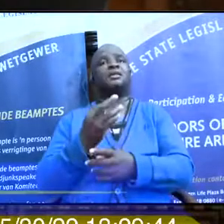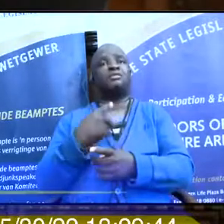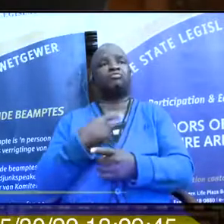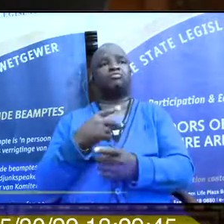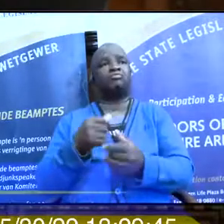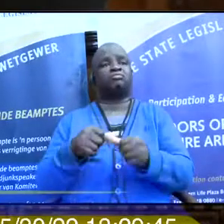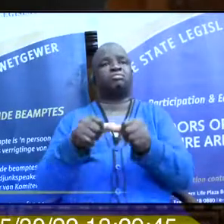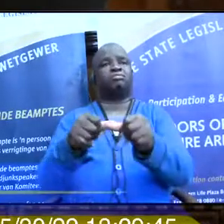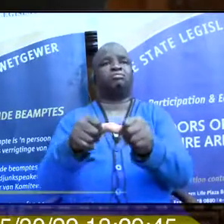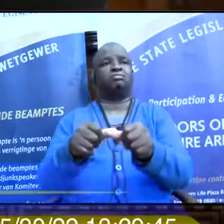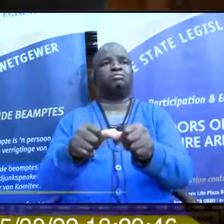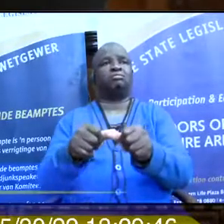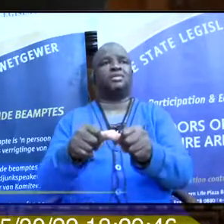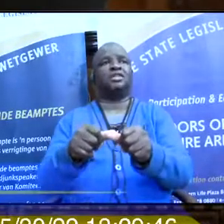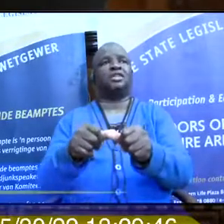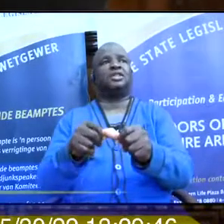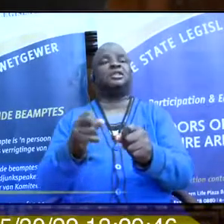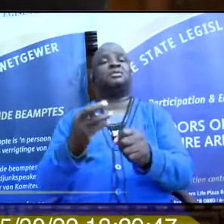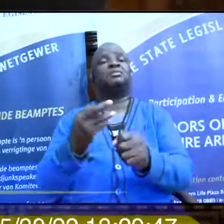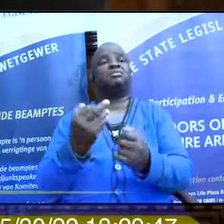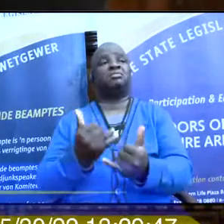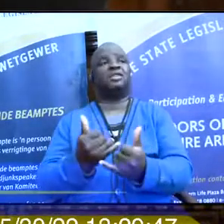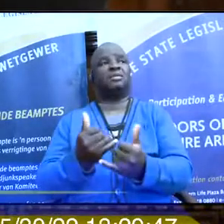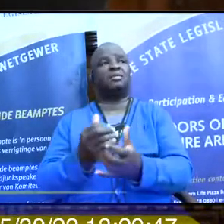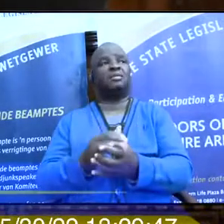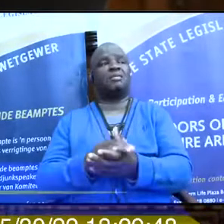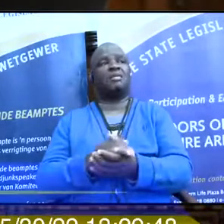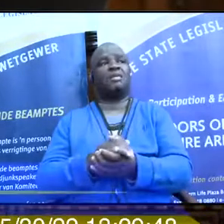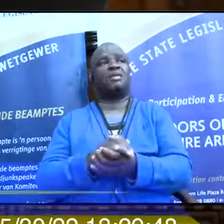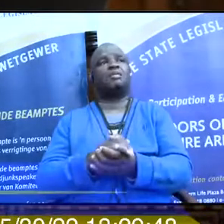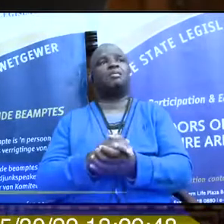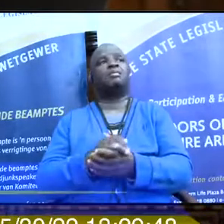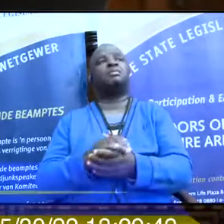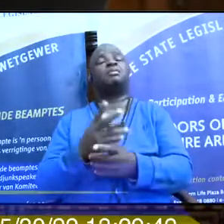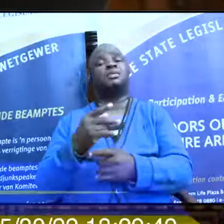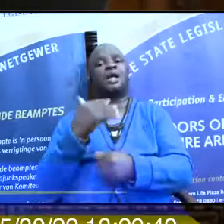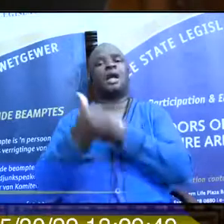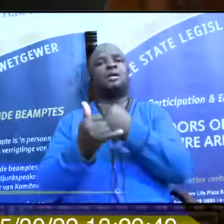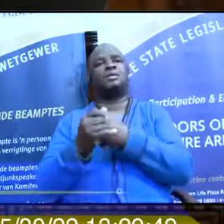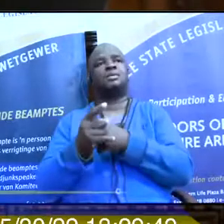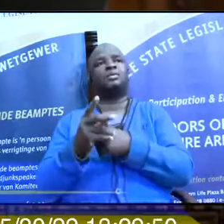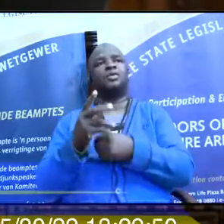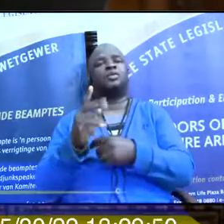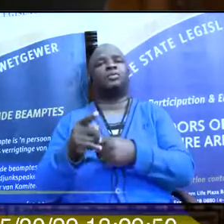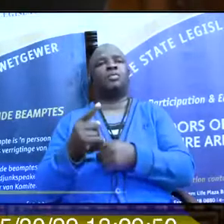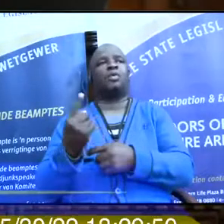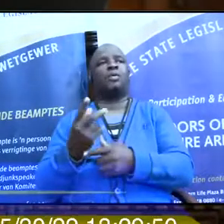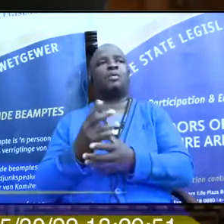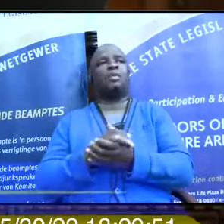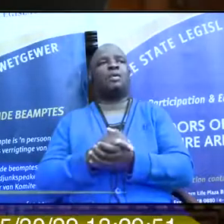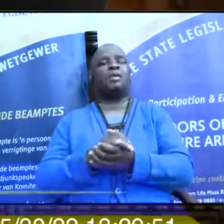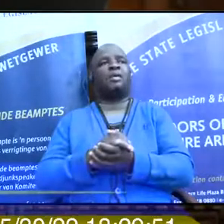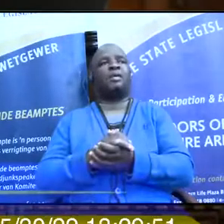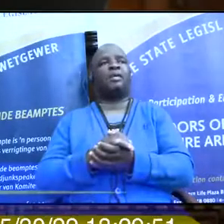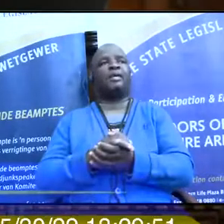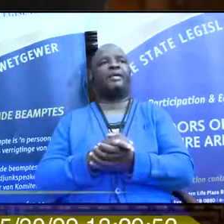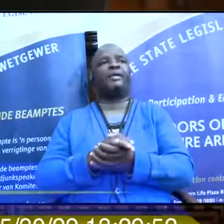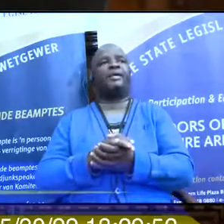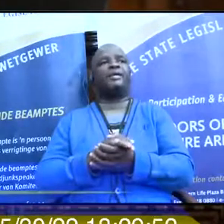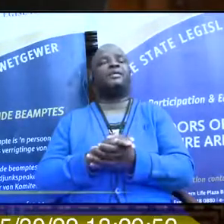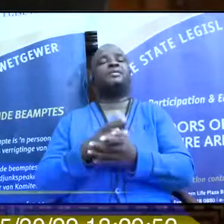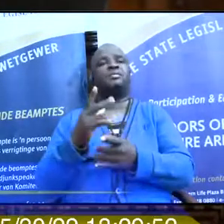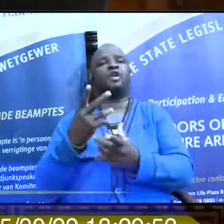continue with this trend i'm telling you this country will only be having people who are going to